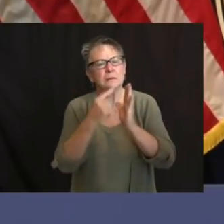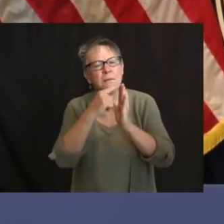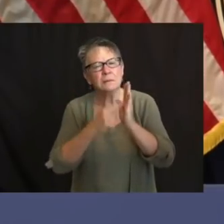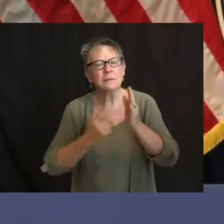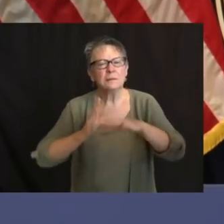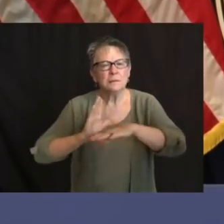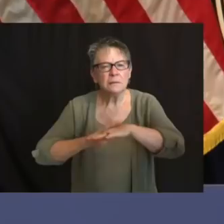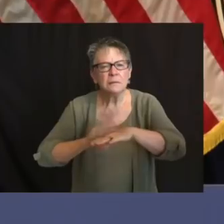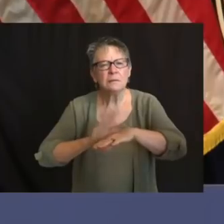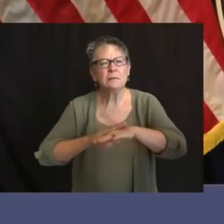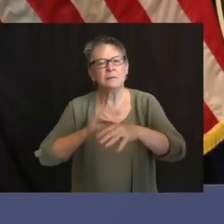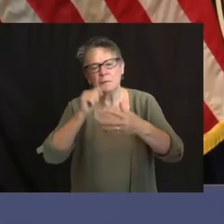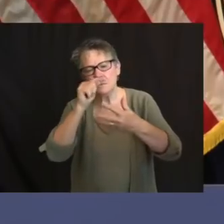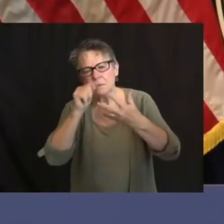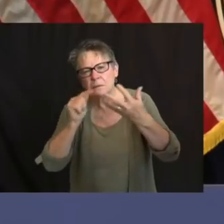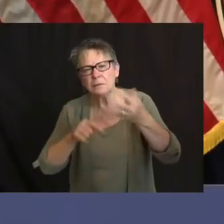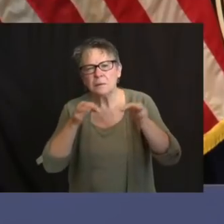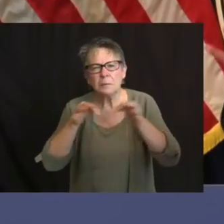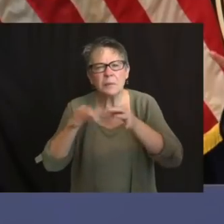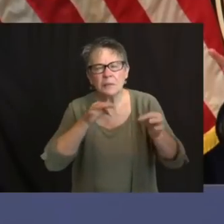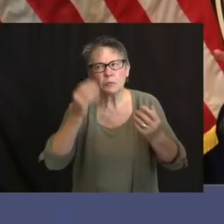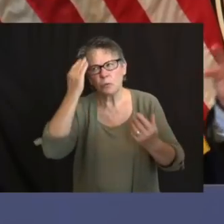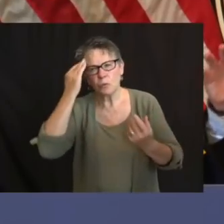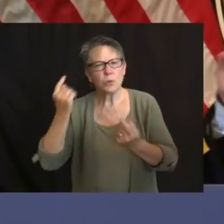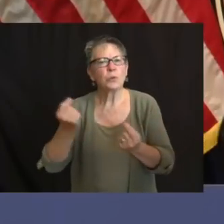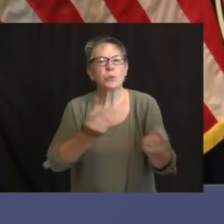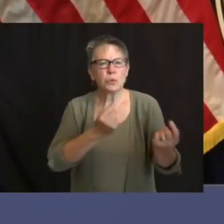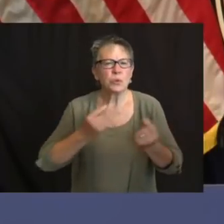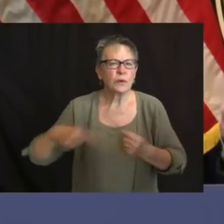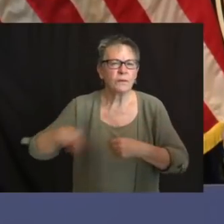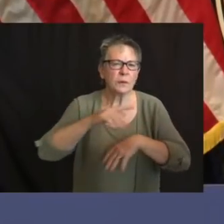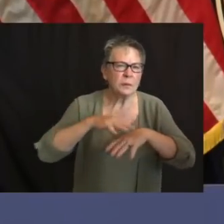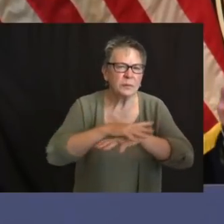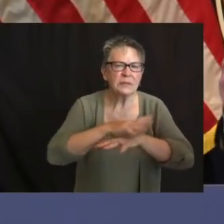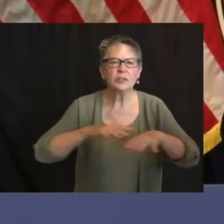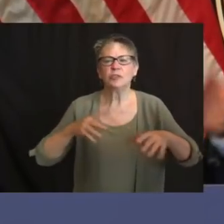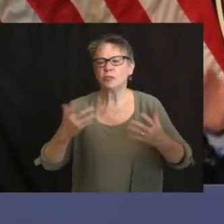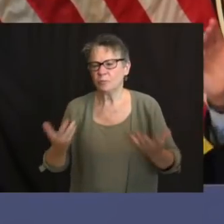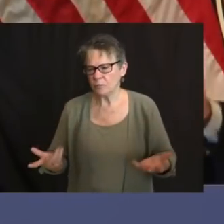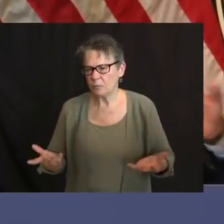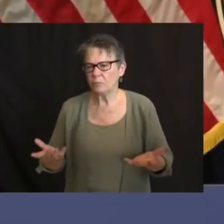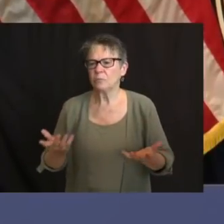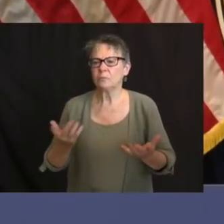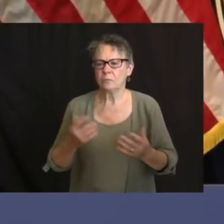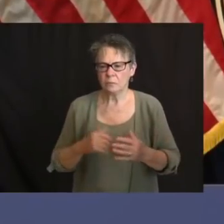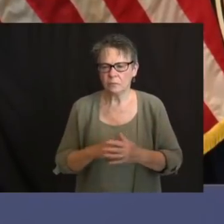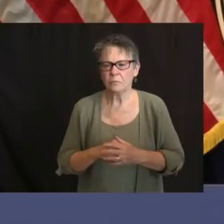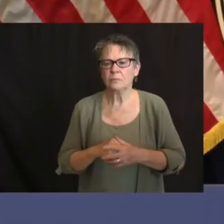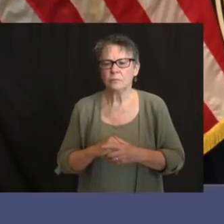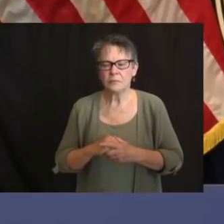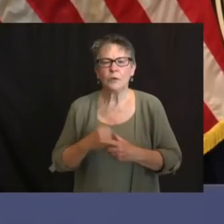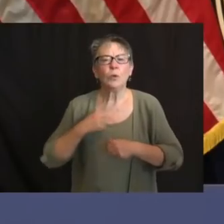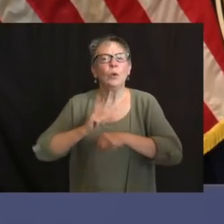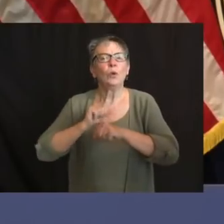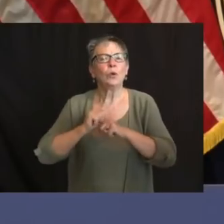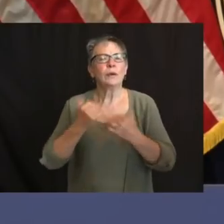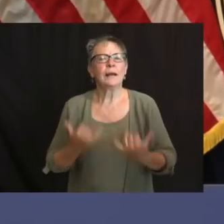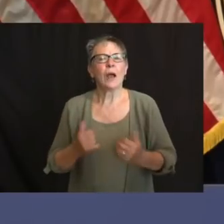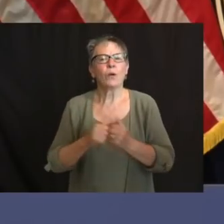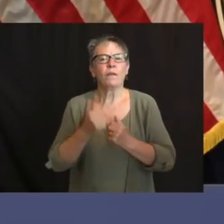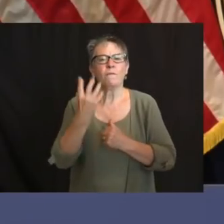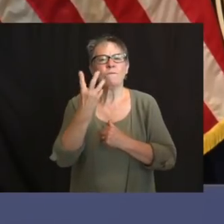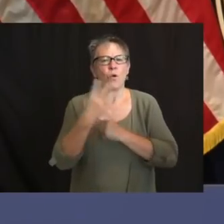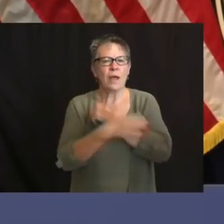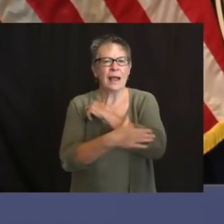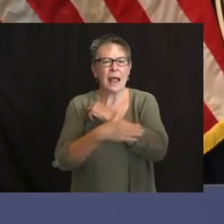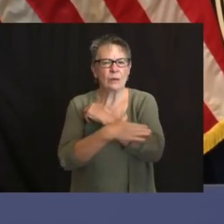mayors, and then in our lake communities to allow them to figure out what was the best way to execute that guidance. I personally think that's